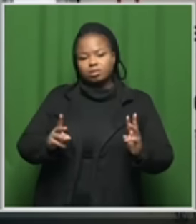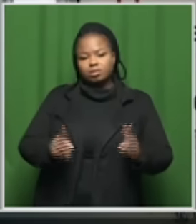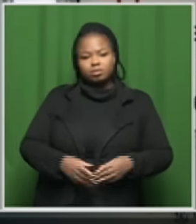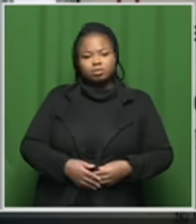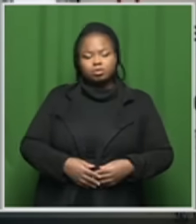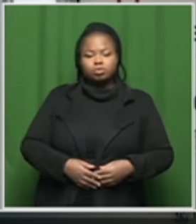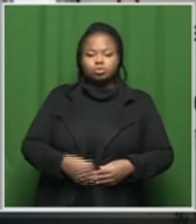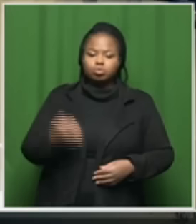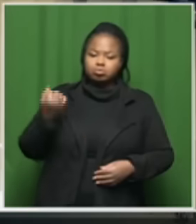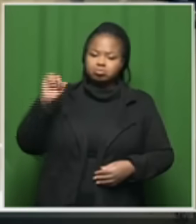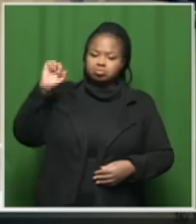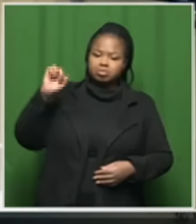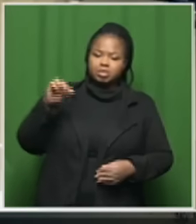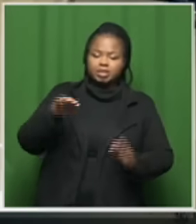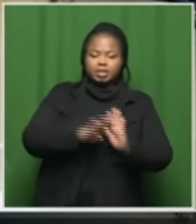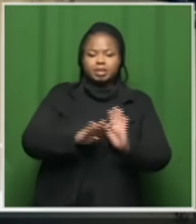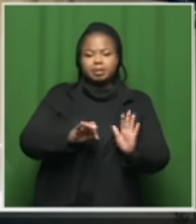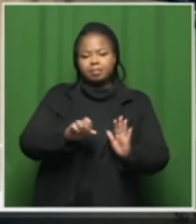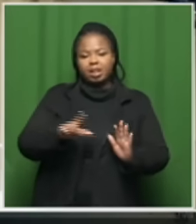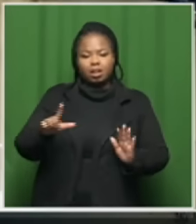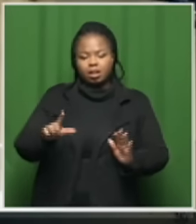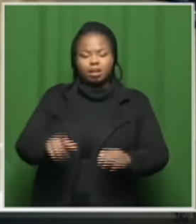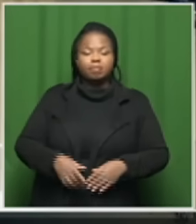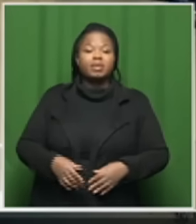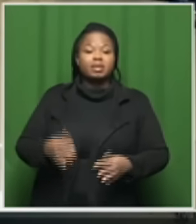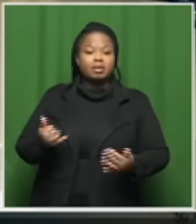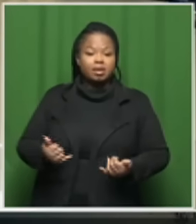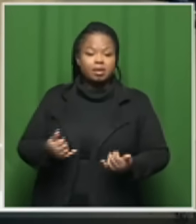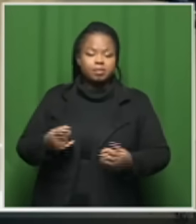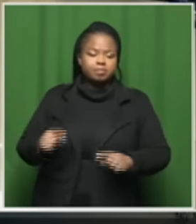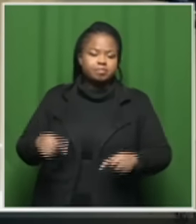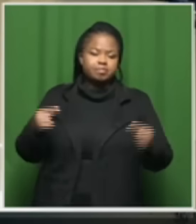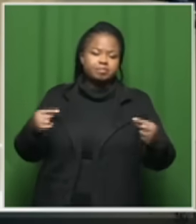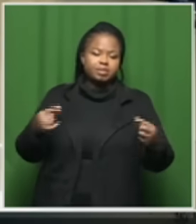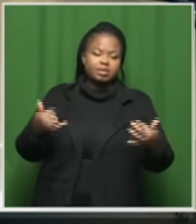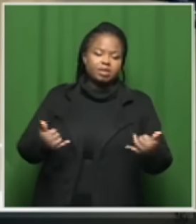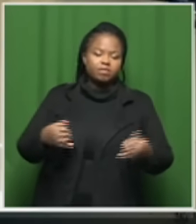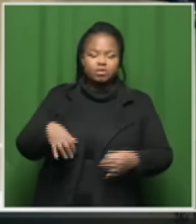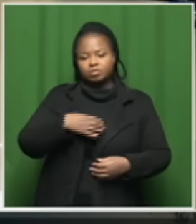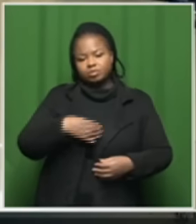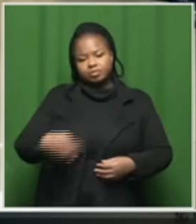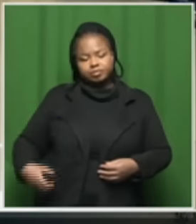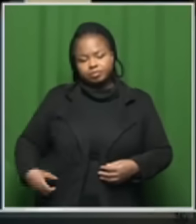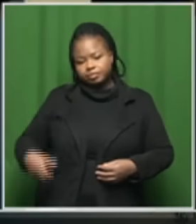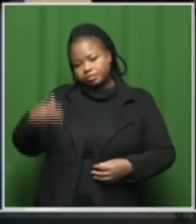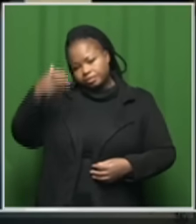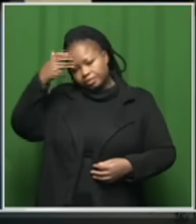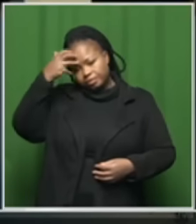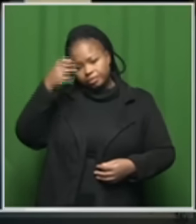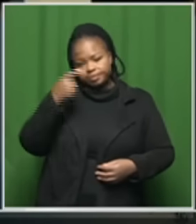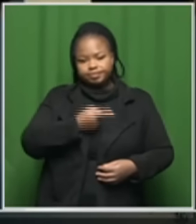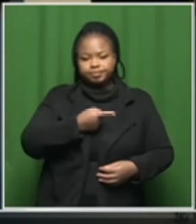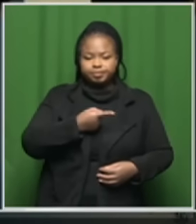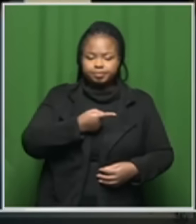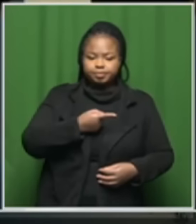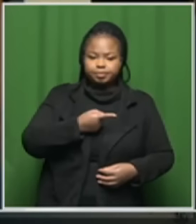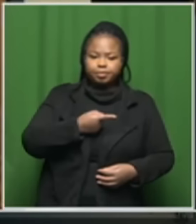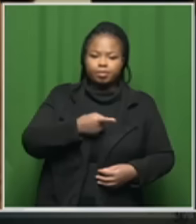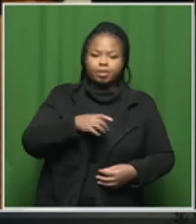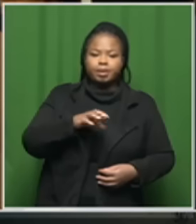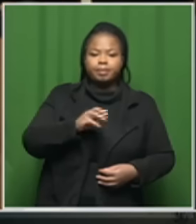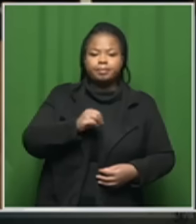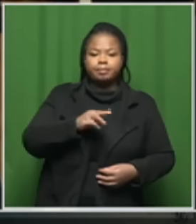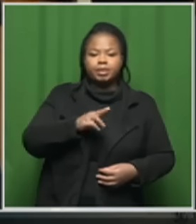to oppose this bill, and this has caused tension between President Trump and Elon